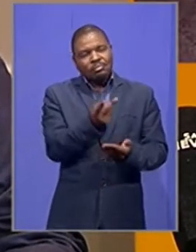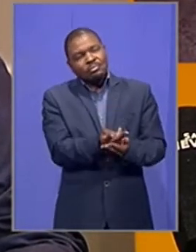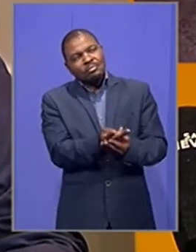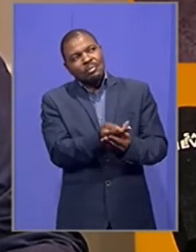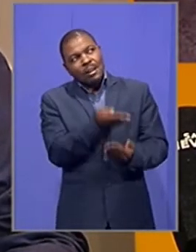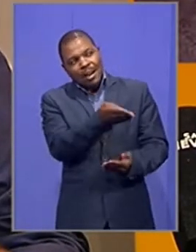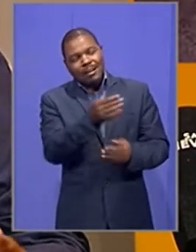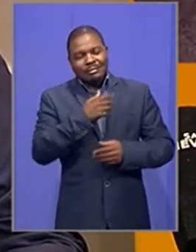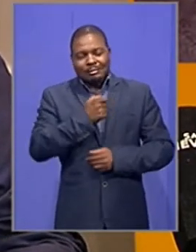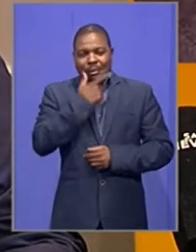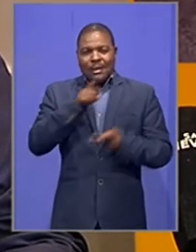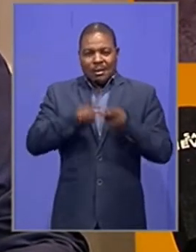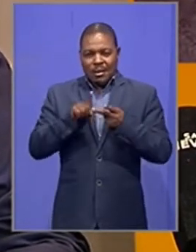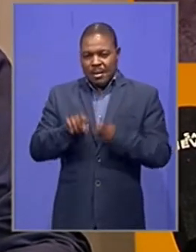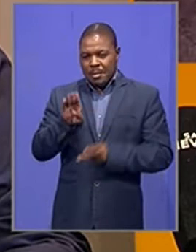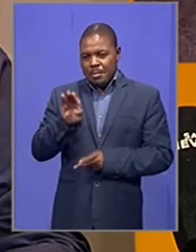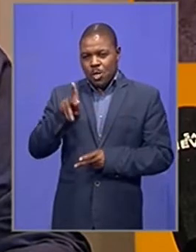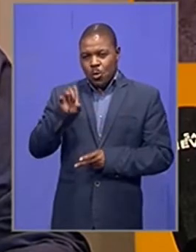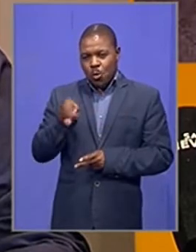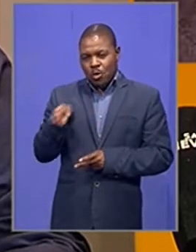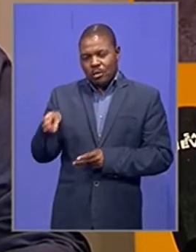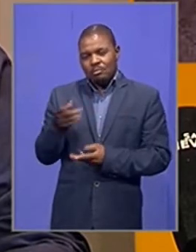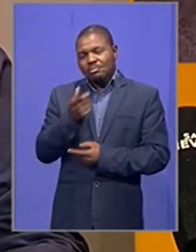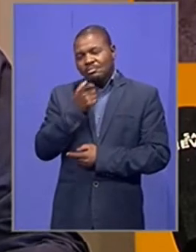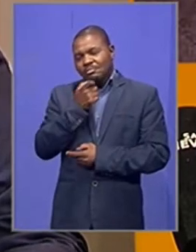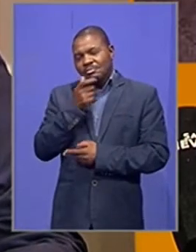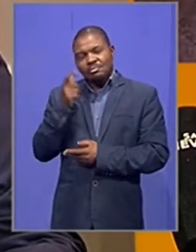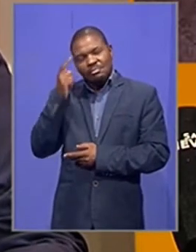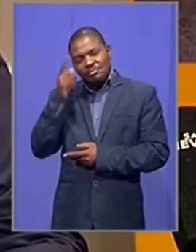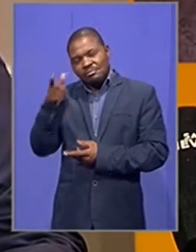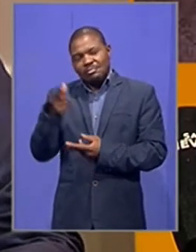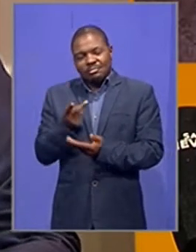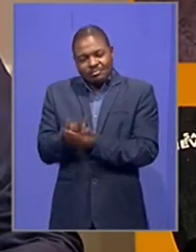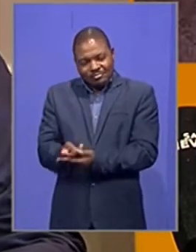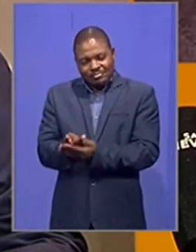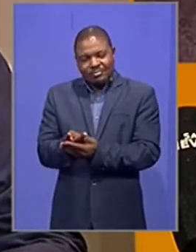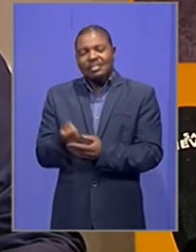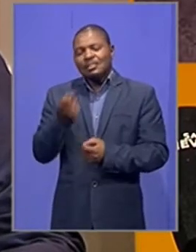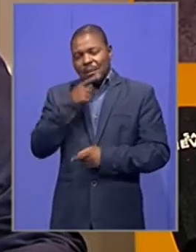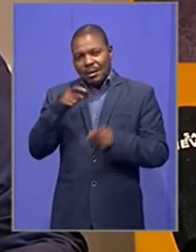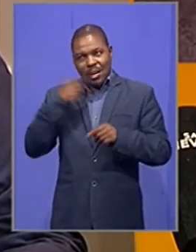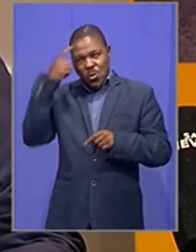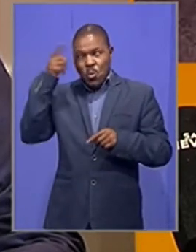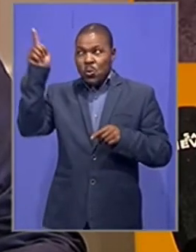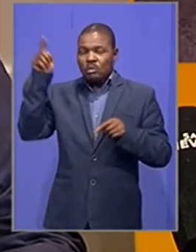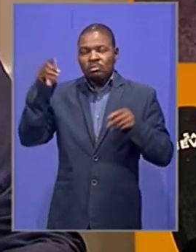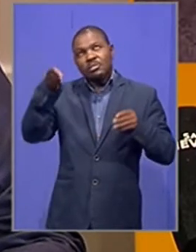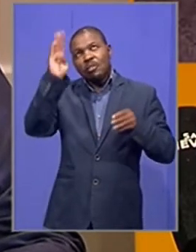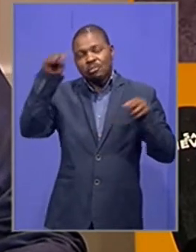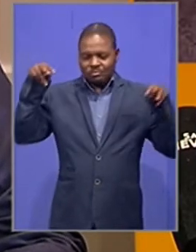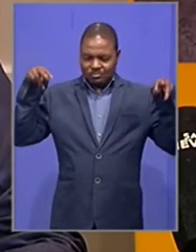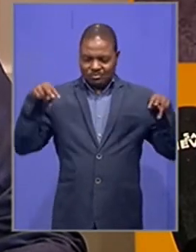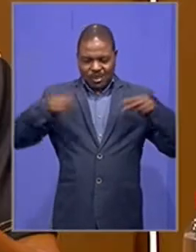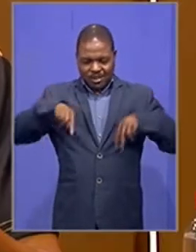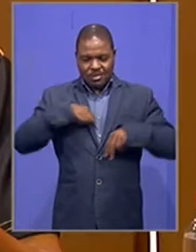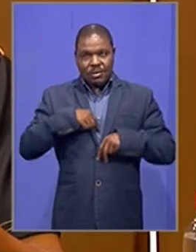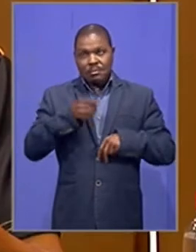his grave. We know for a fact that they are watching over us. People out there are waiting for this